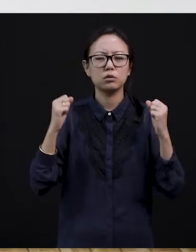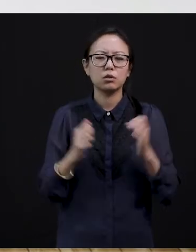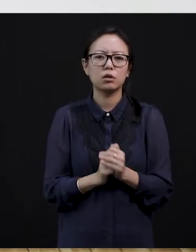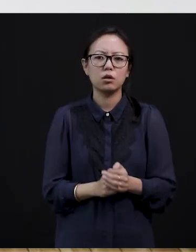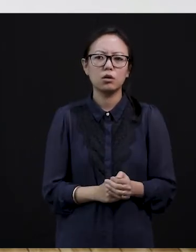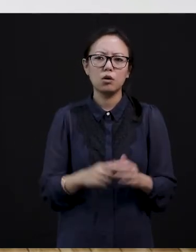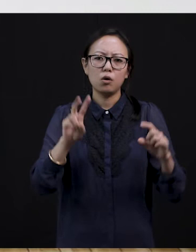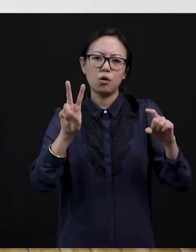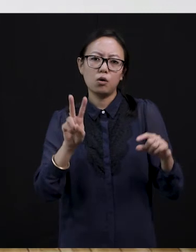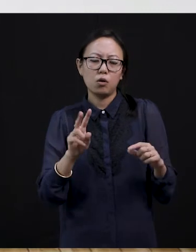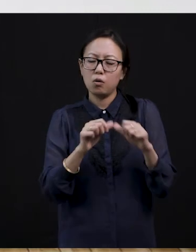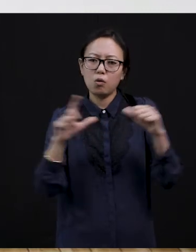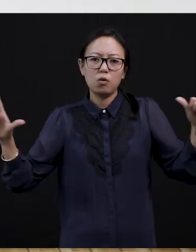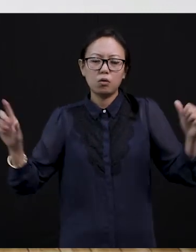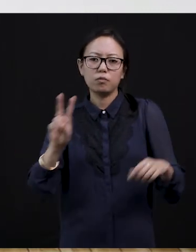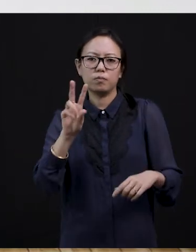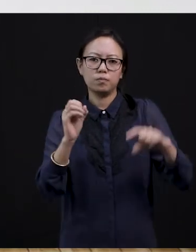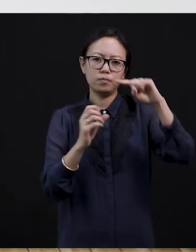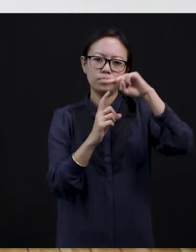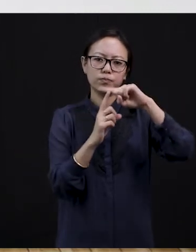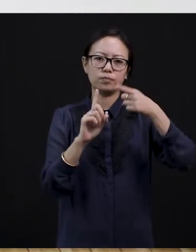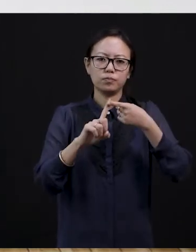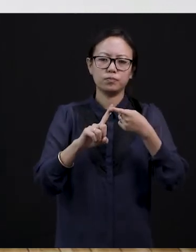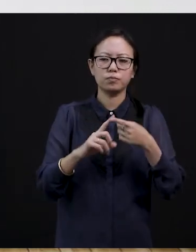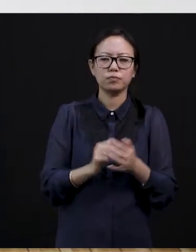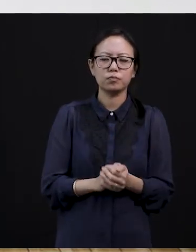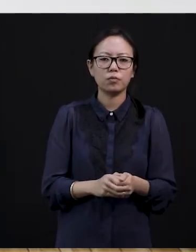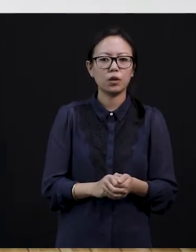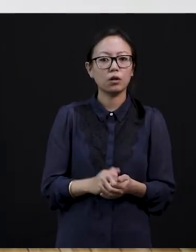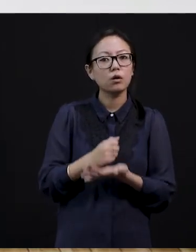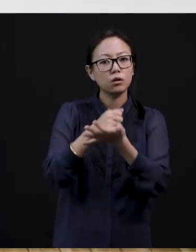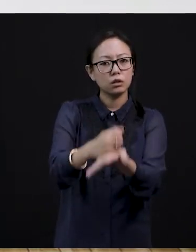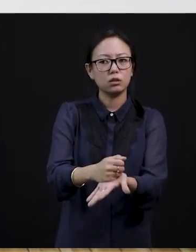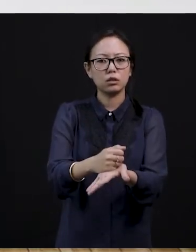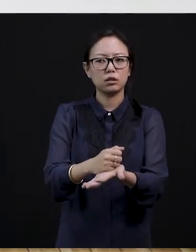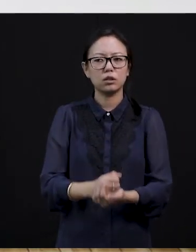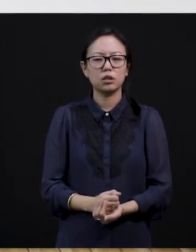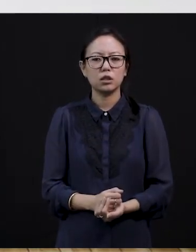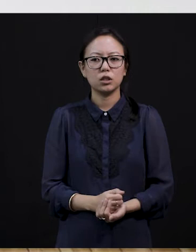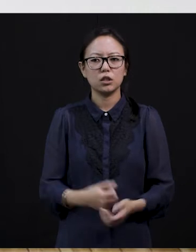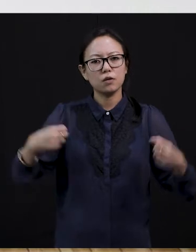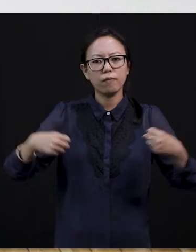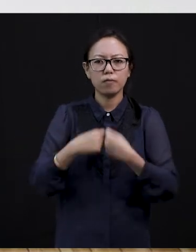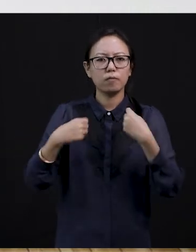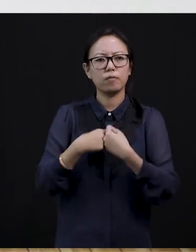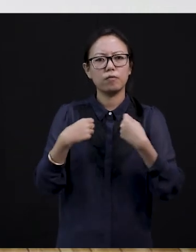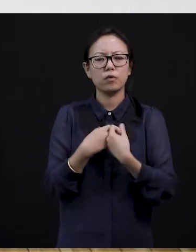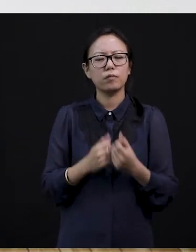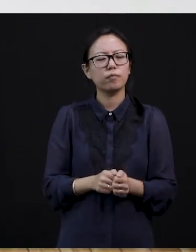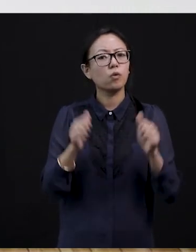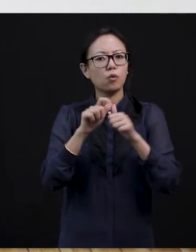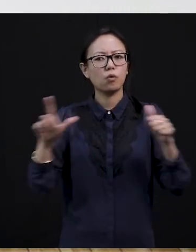everyone. And when everyone, that means whether you are Christian, whether you are